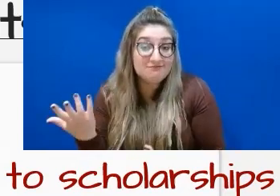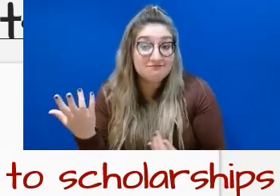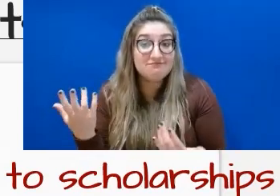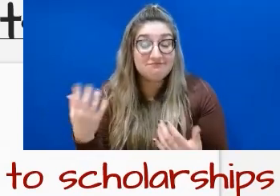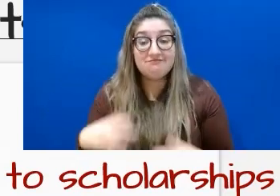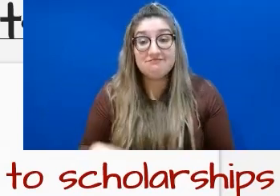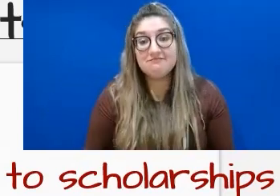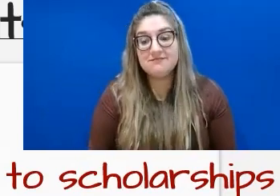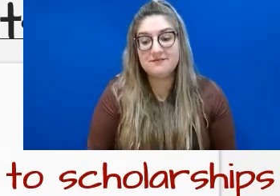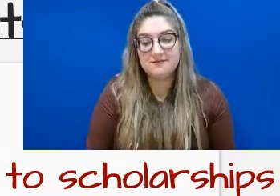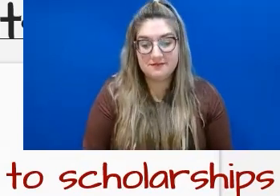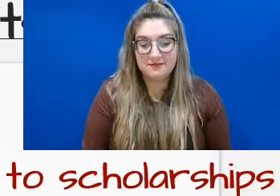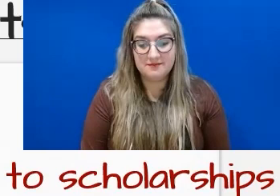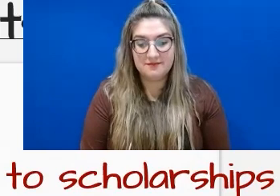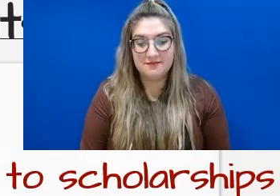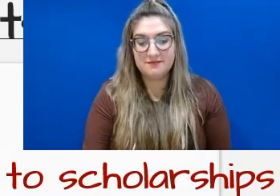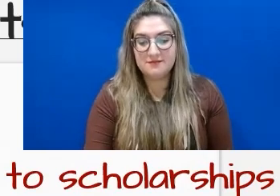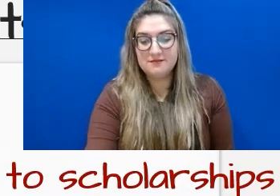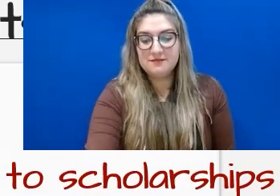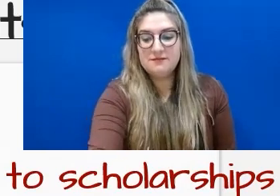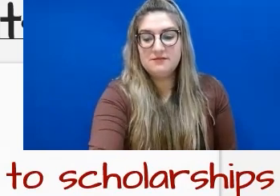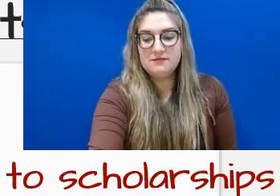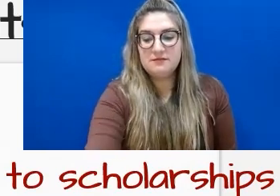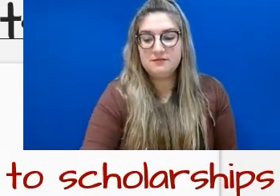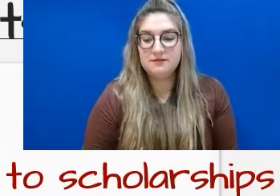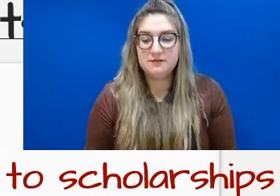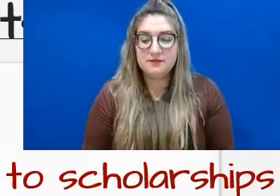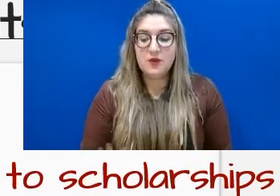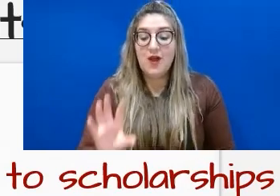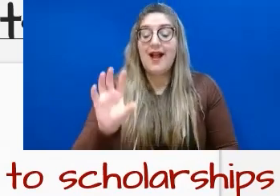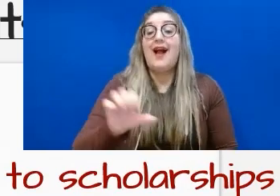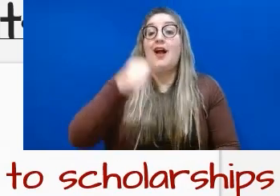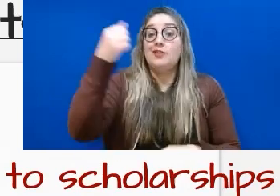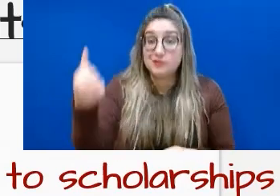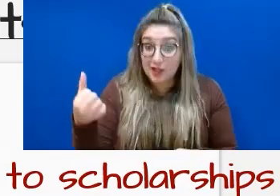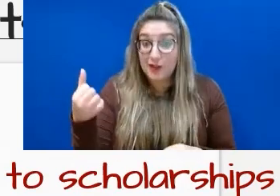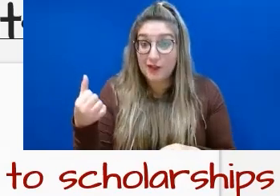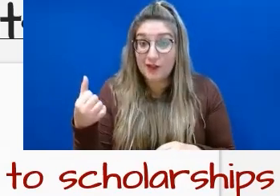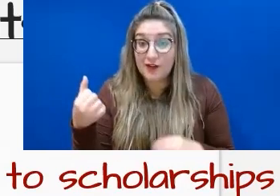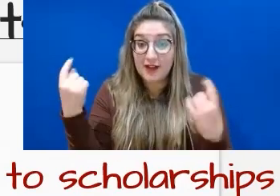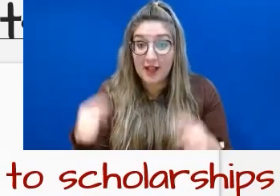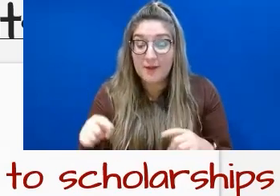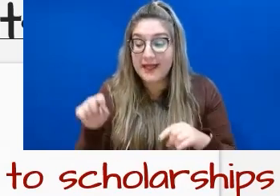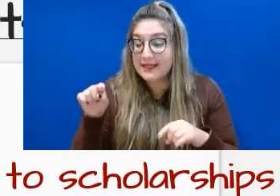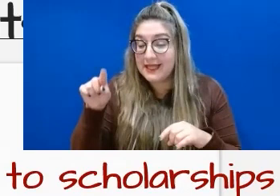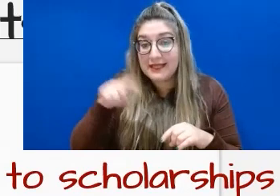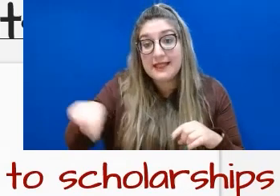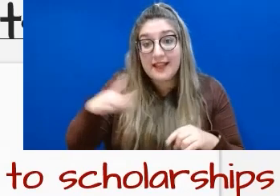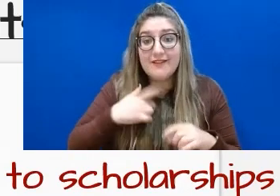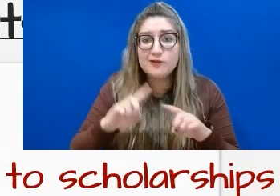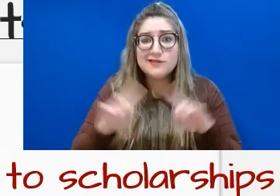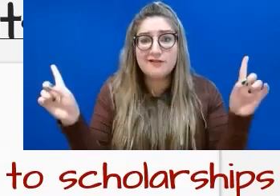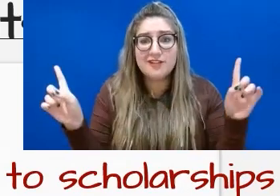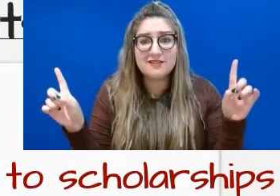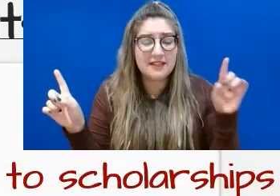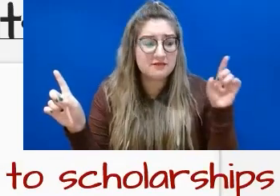consequences. And as another consequence is that they feel different, which at the end of the day, they're just students like anyone